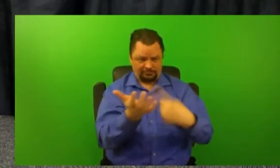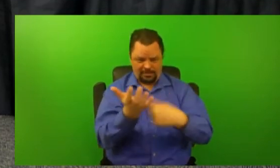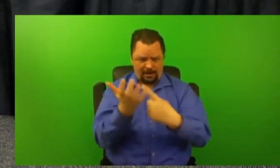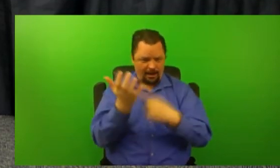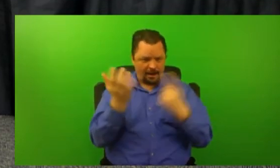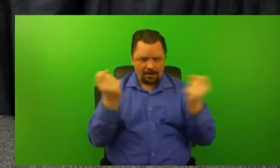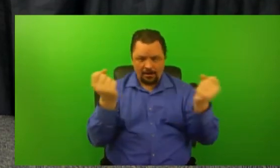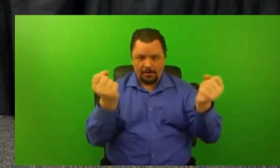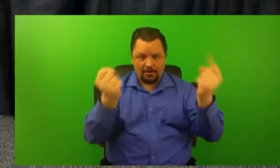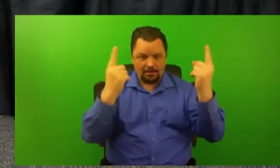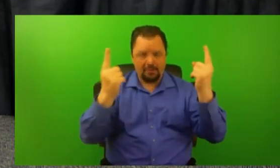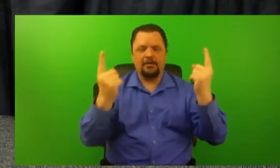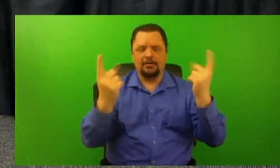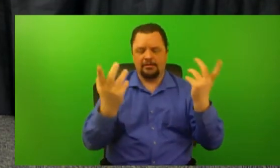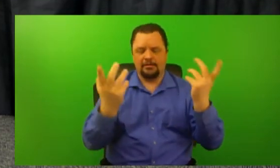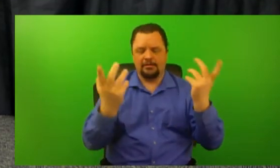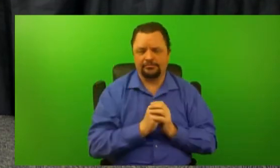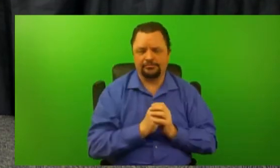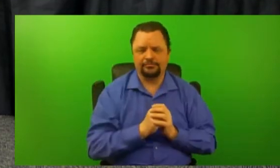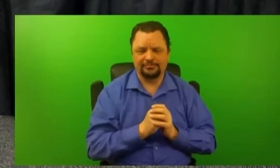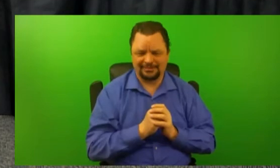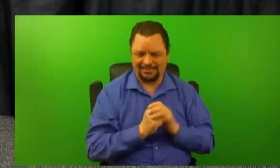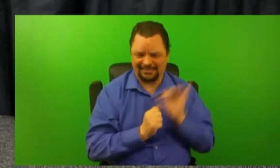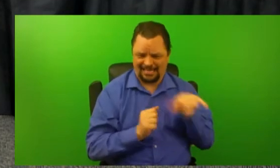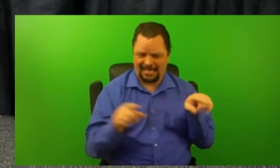the value of the data.